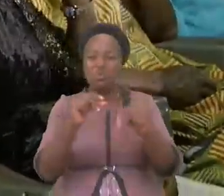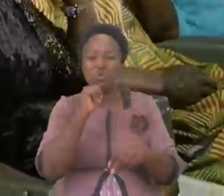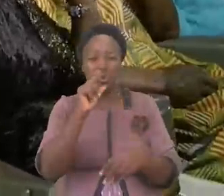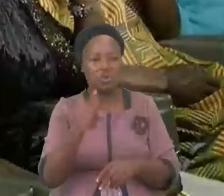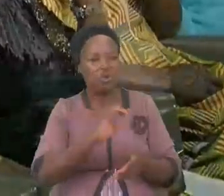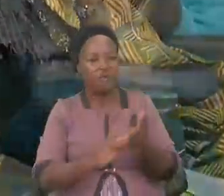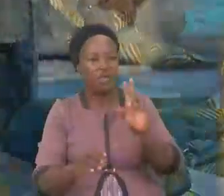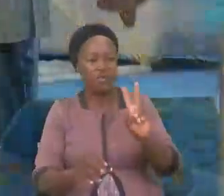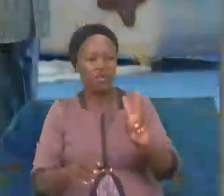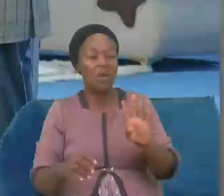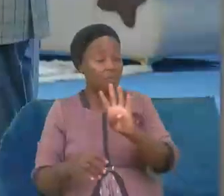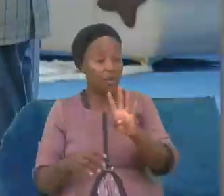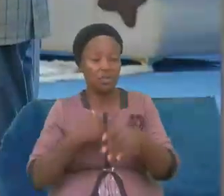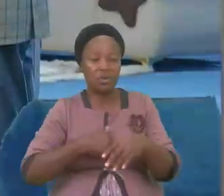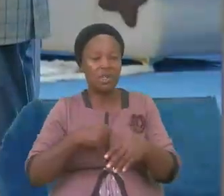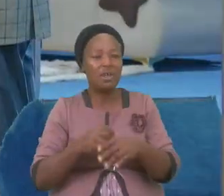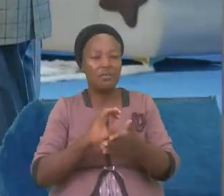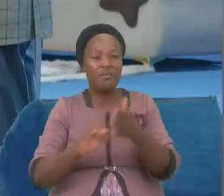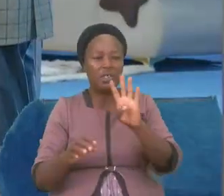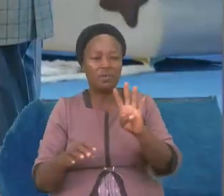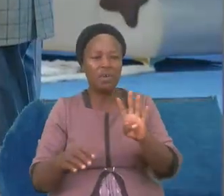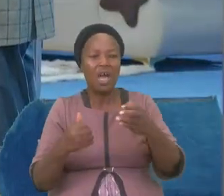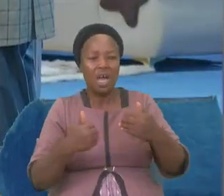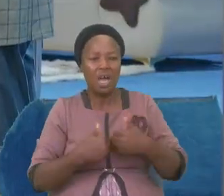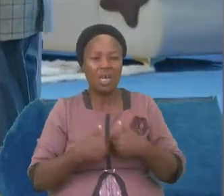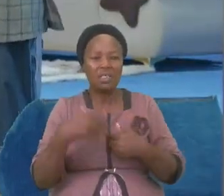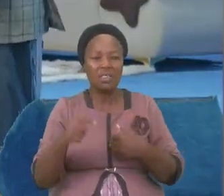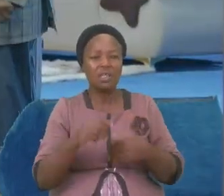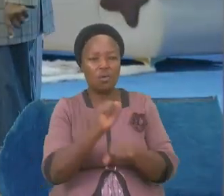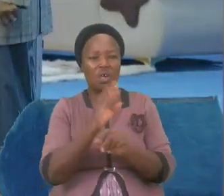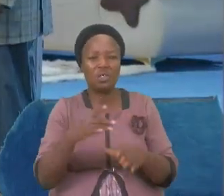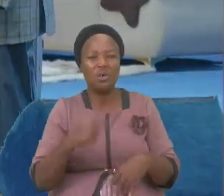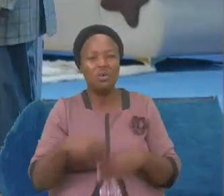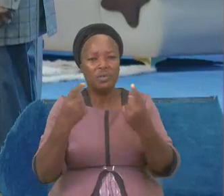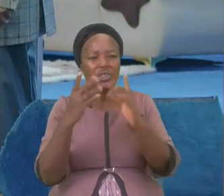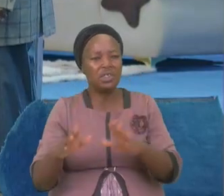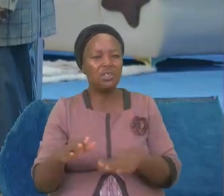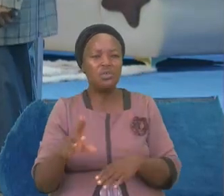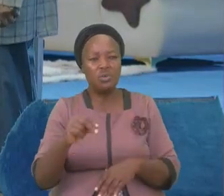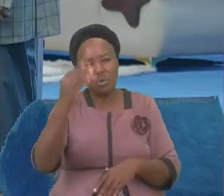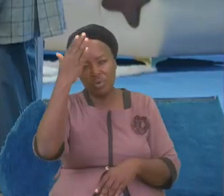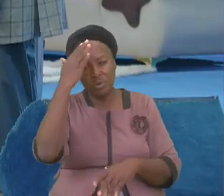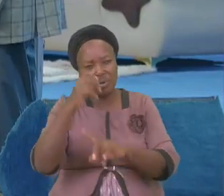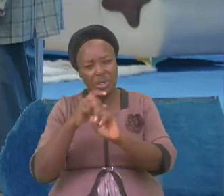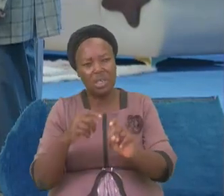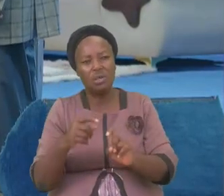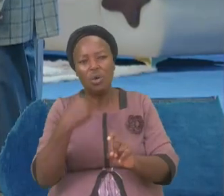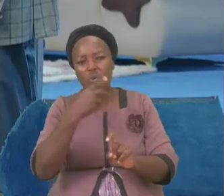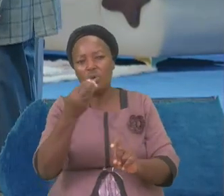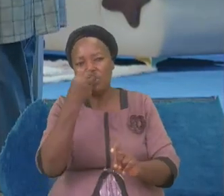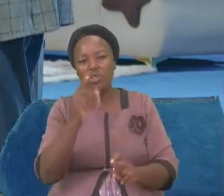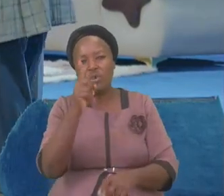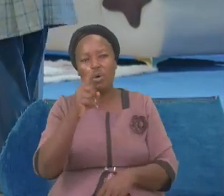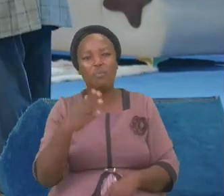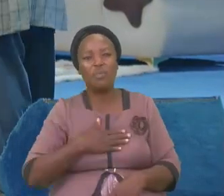up my people as they eat bread. They have not called upon